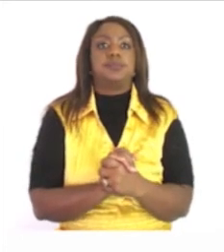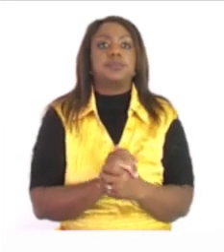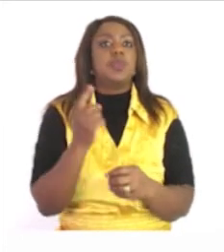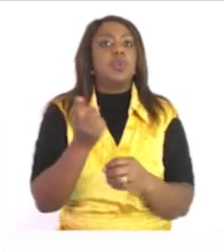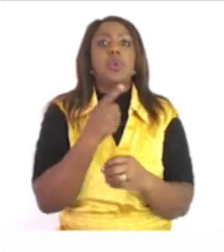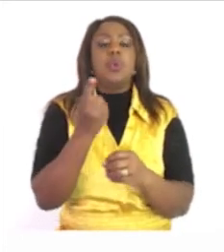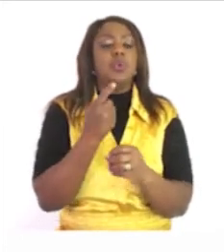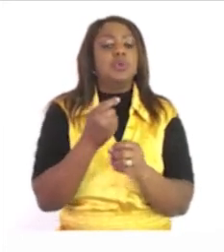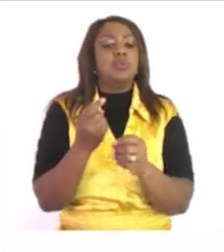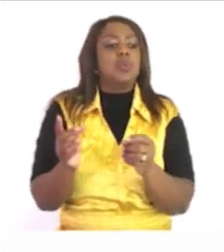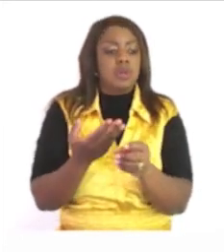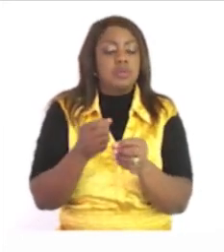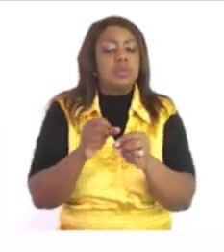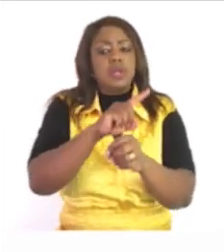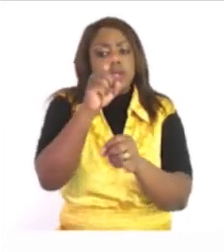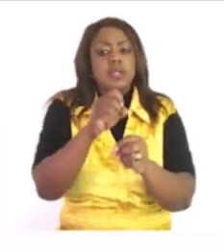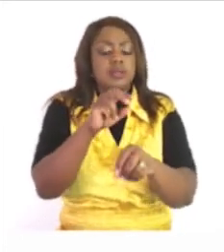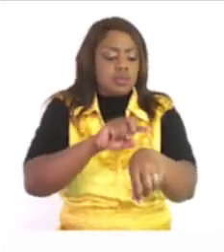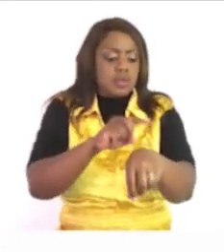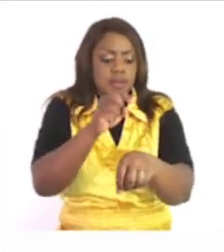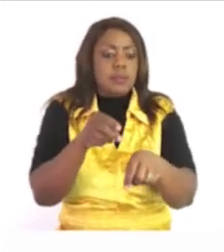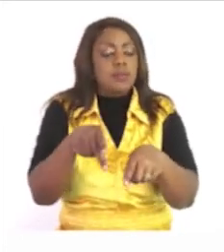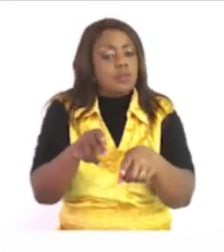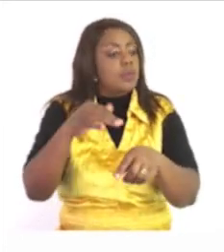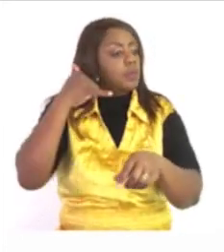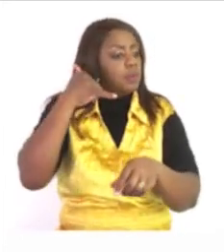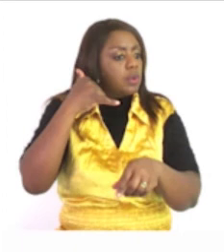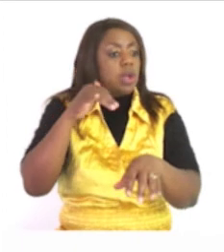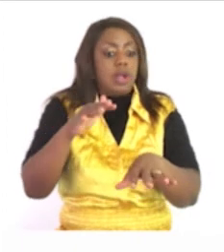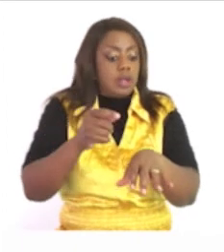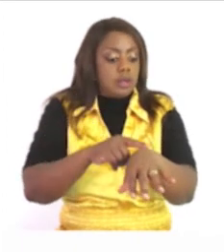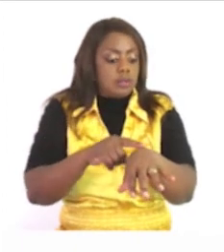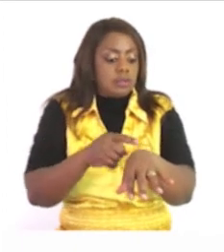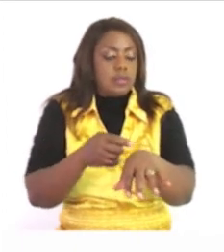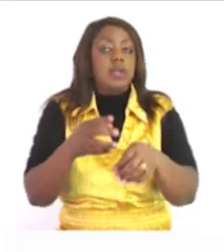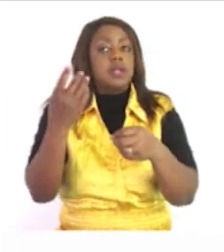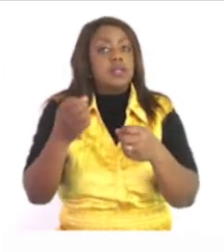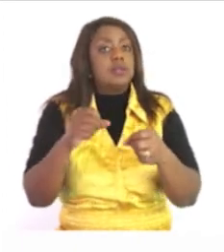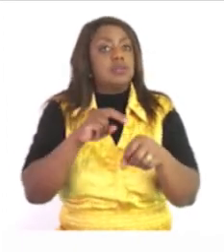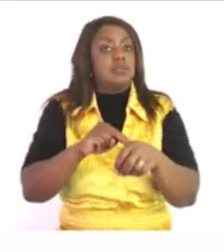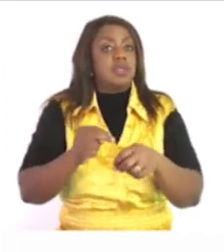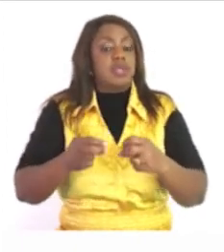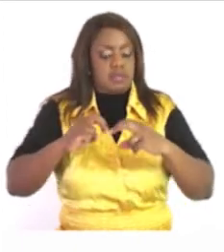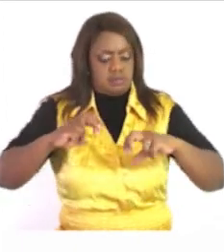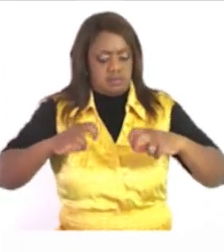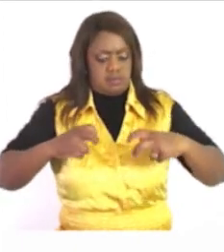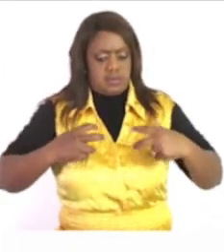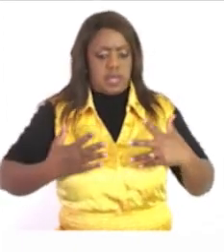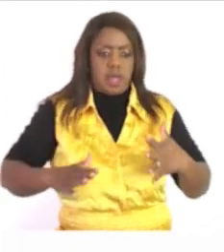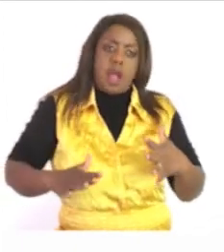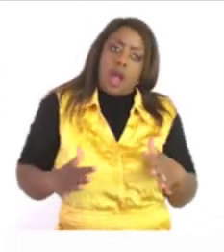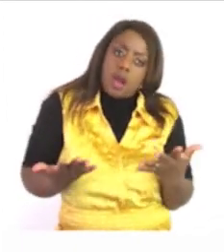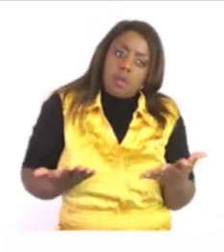Keep all your doctor's appointments, very, very important, because every time that you come to the hospital, the doctor has to keep checking